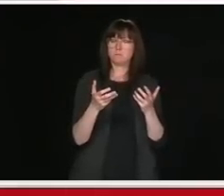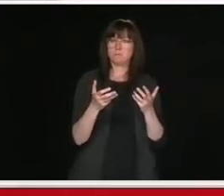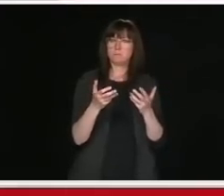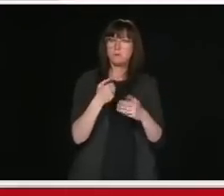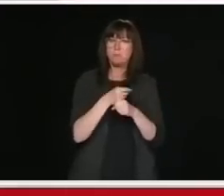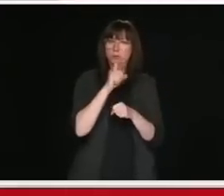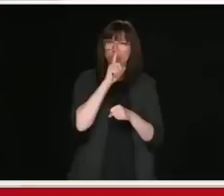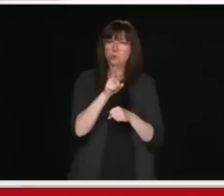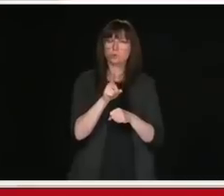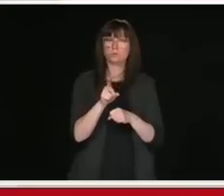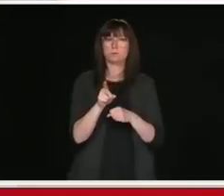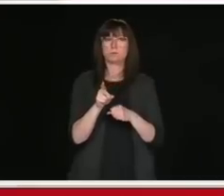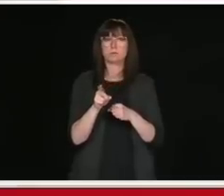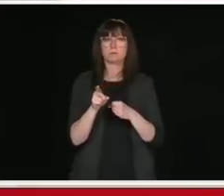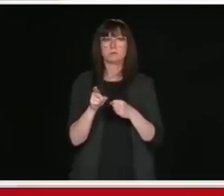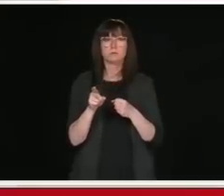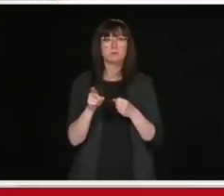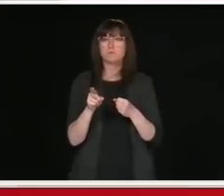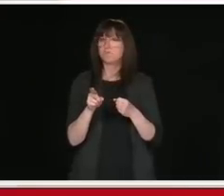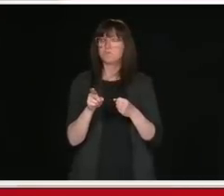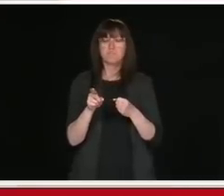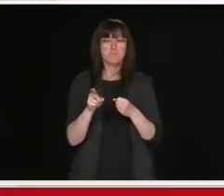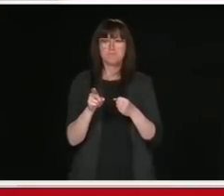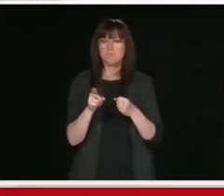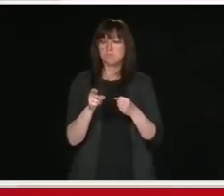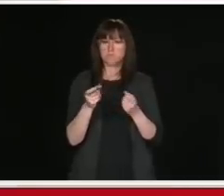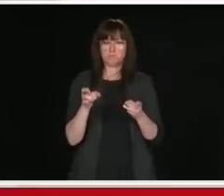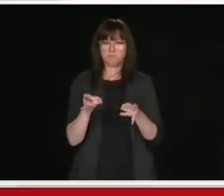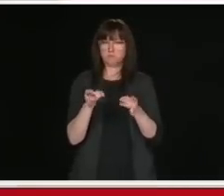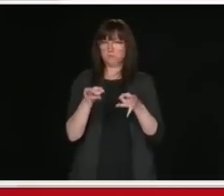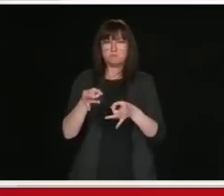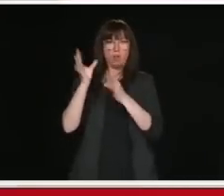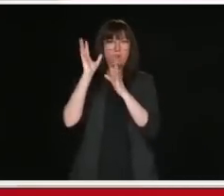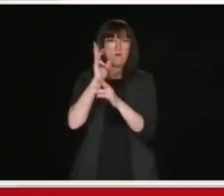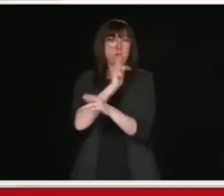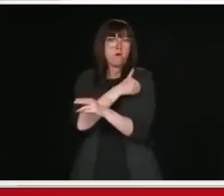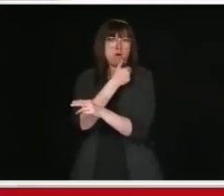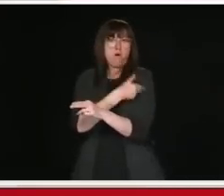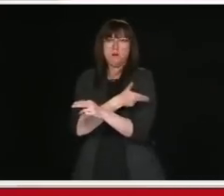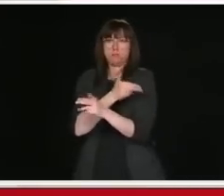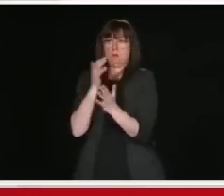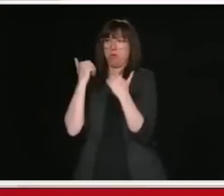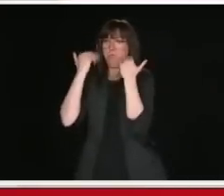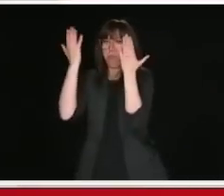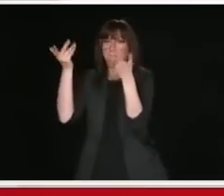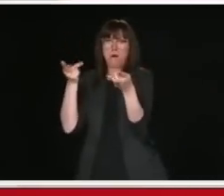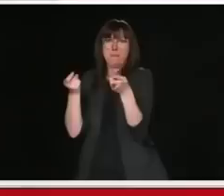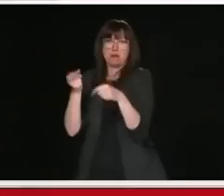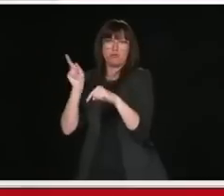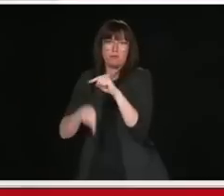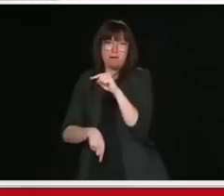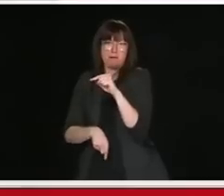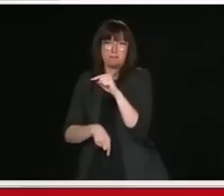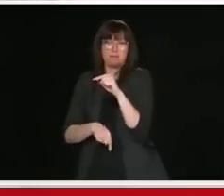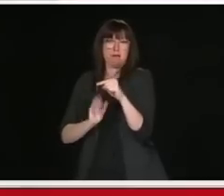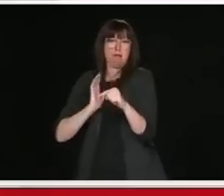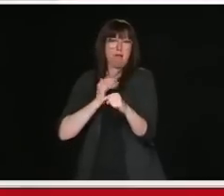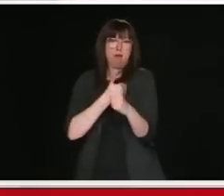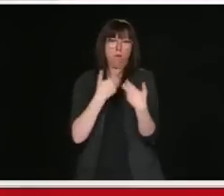face a situation where our hospitals are overburdened, that our health system cannot take care of people who are